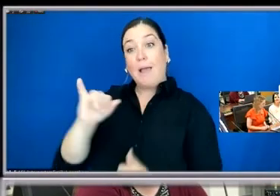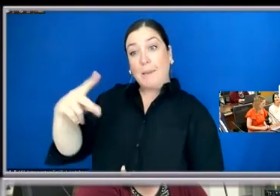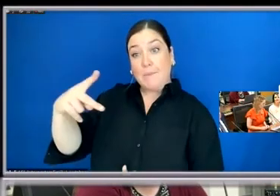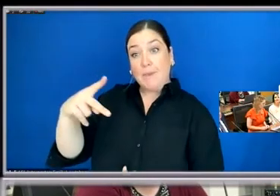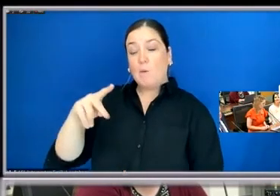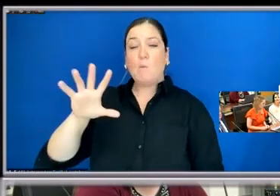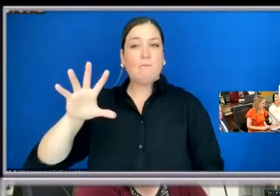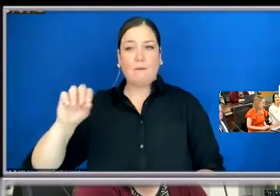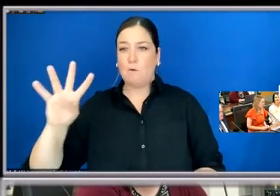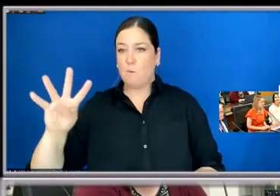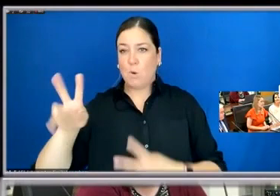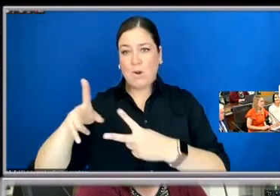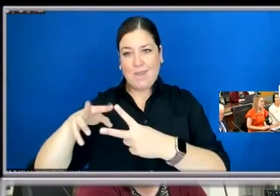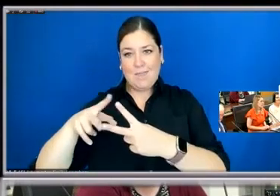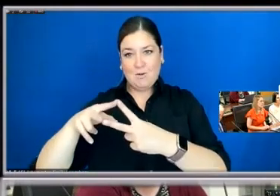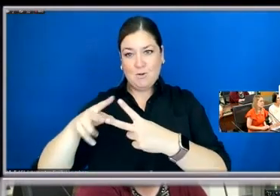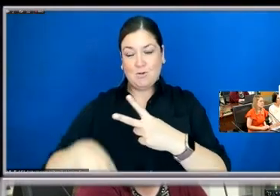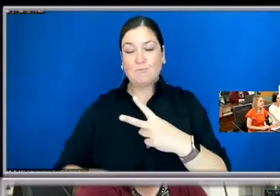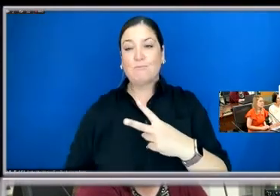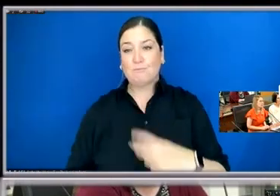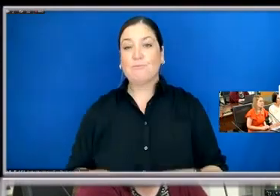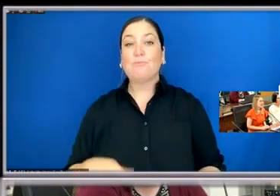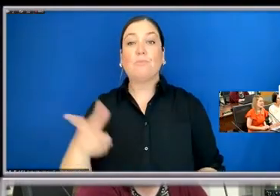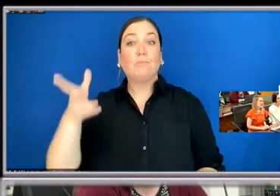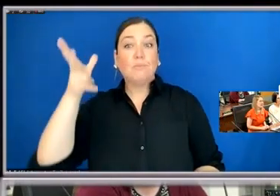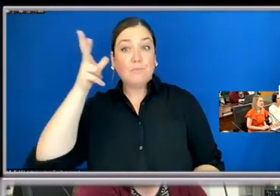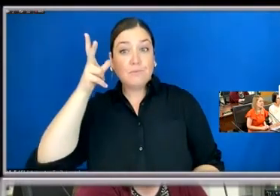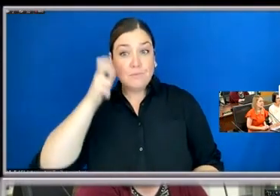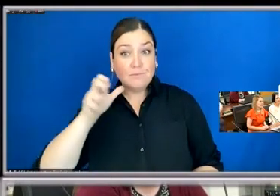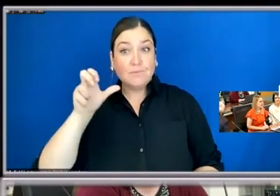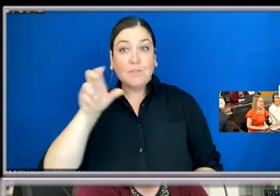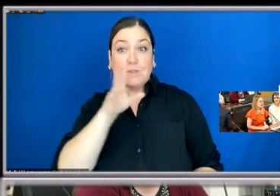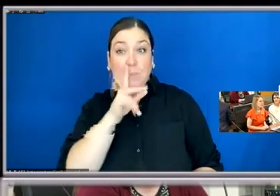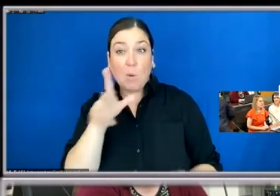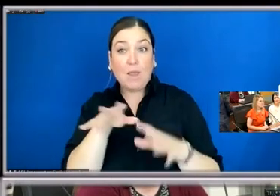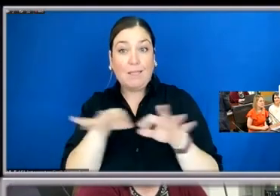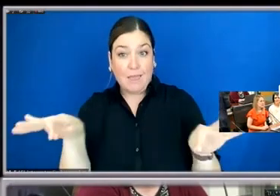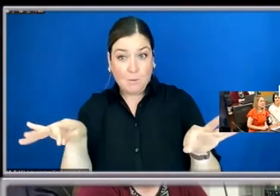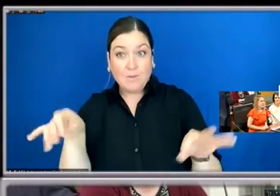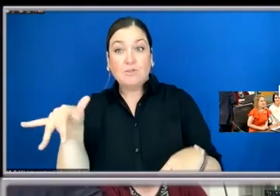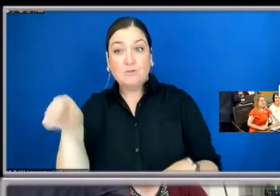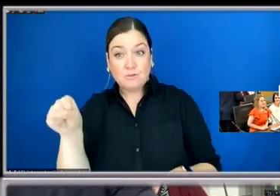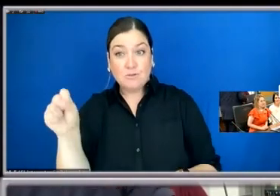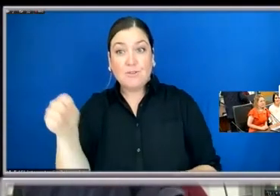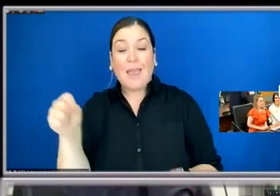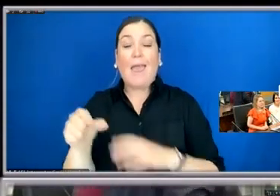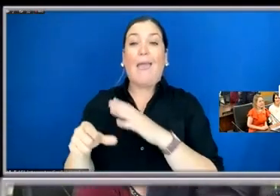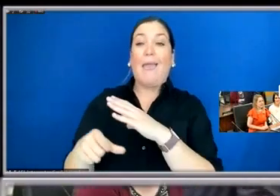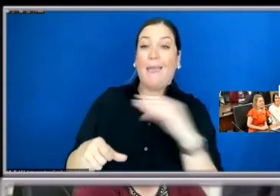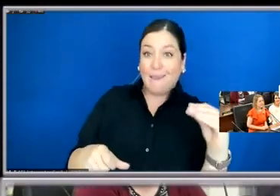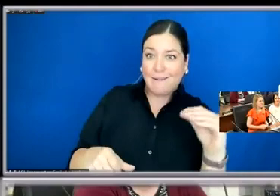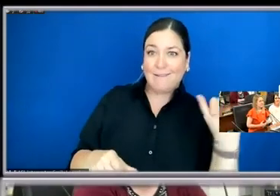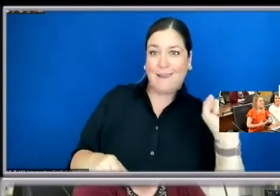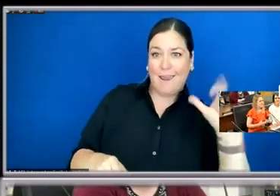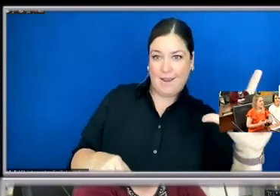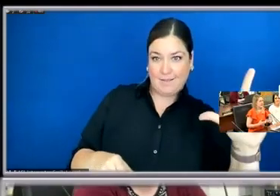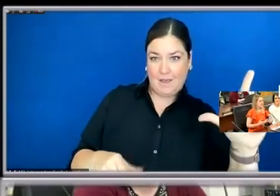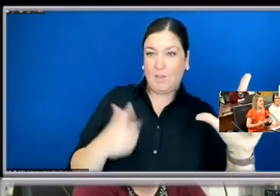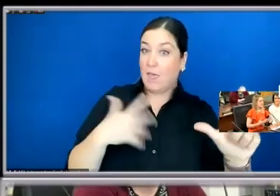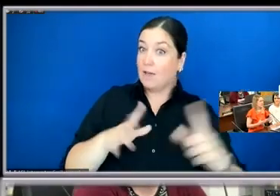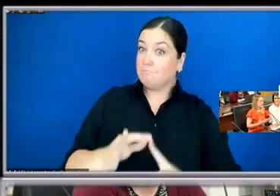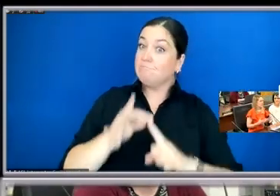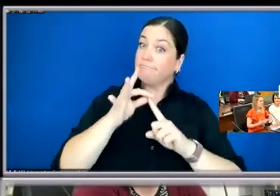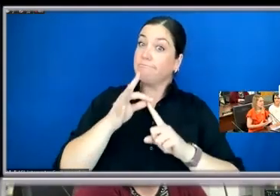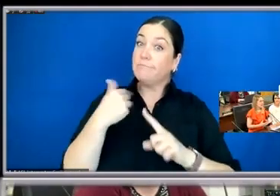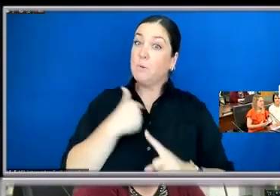504. It includes listening and spoken language and American Sign Language. That's a unique feature that we've been adding together, that